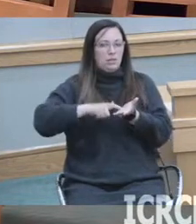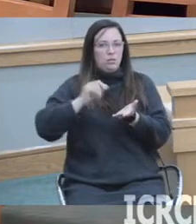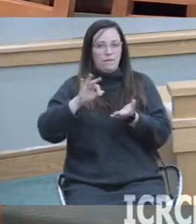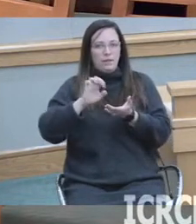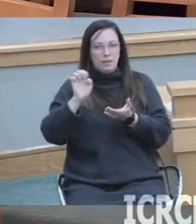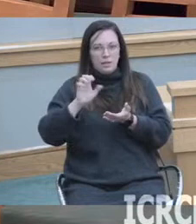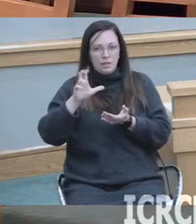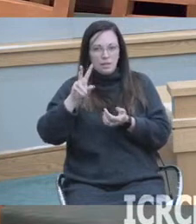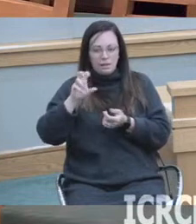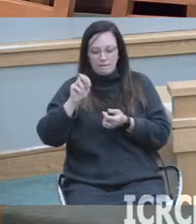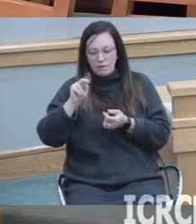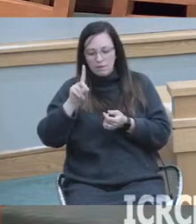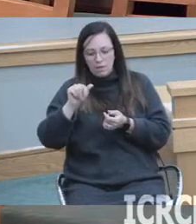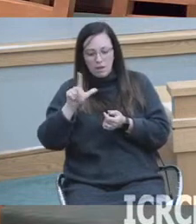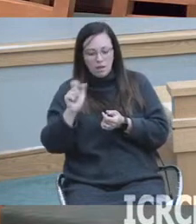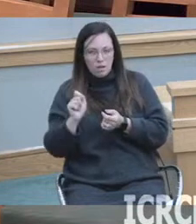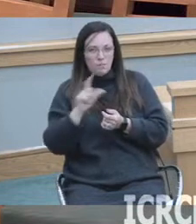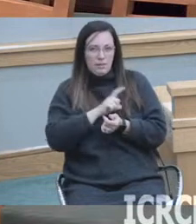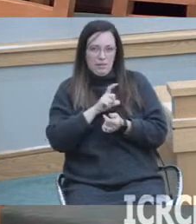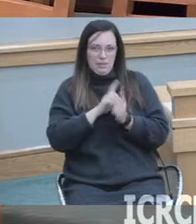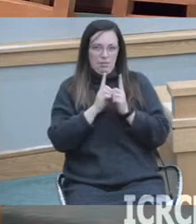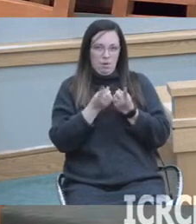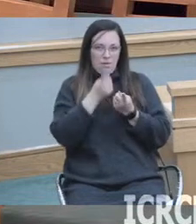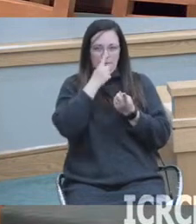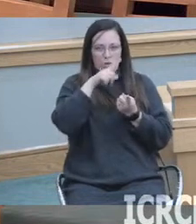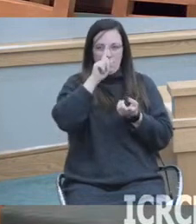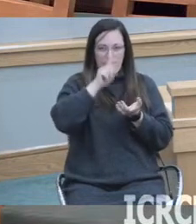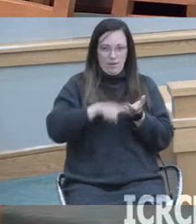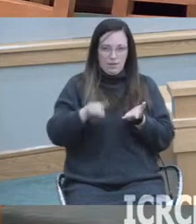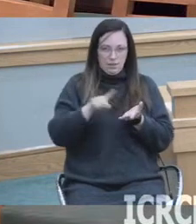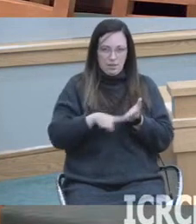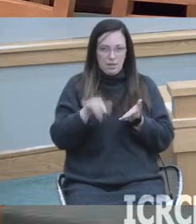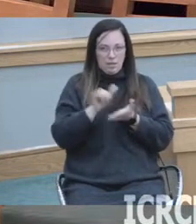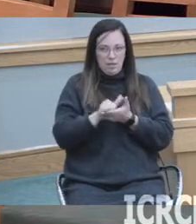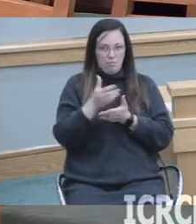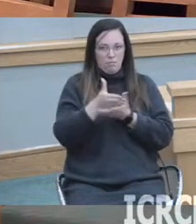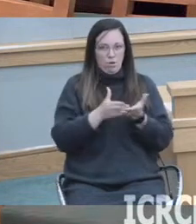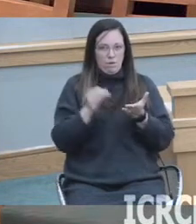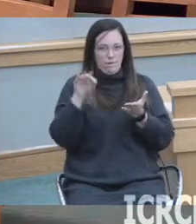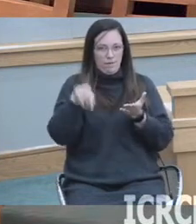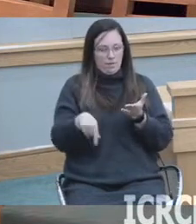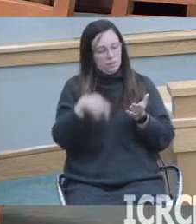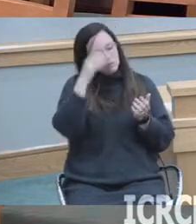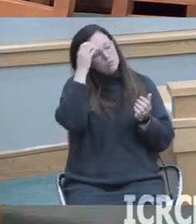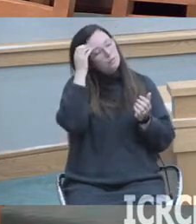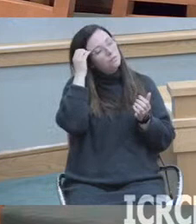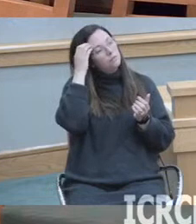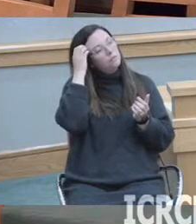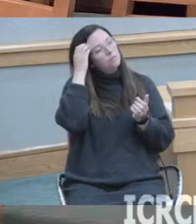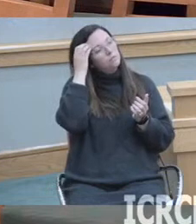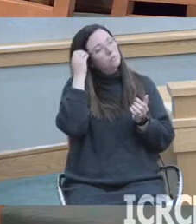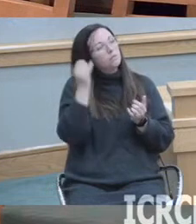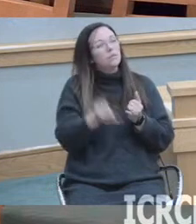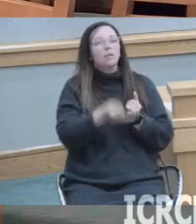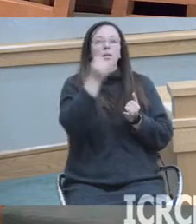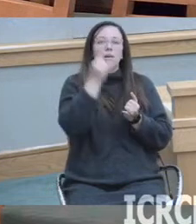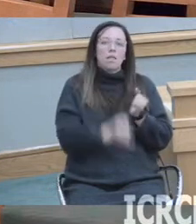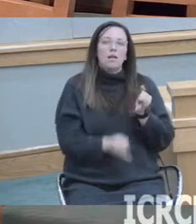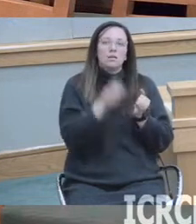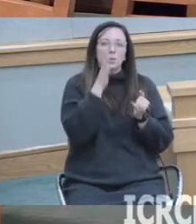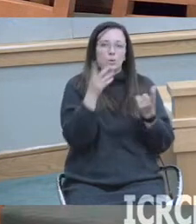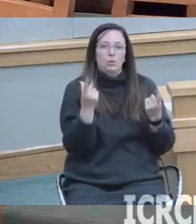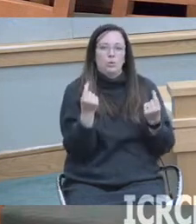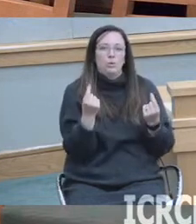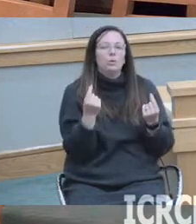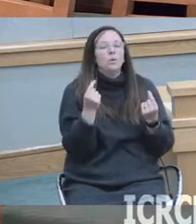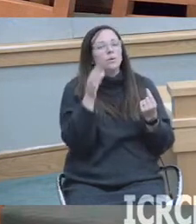to investigate that angle to these. And lastly, I will say,